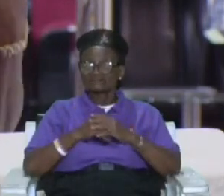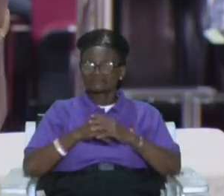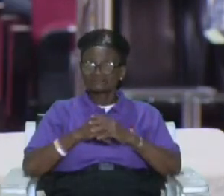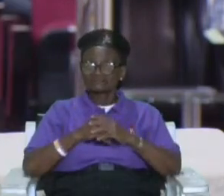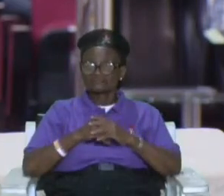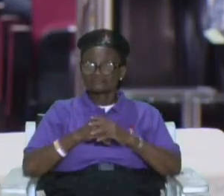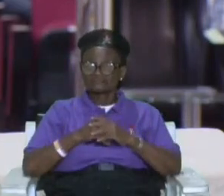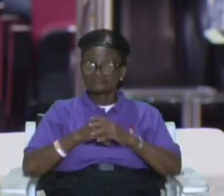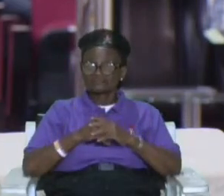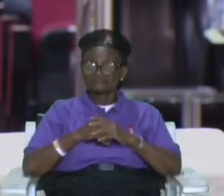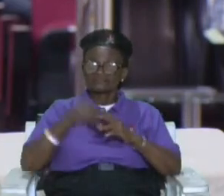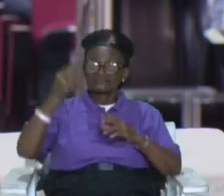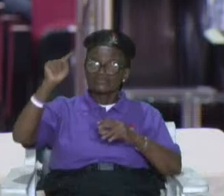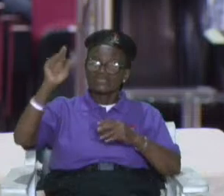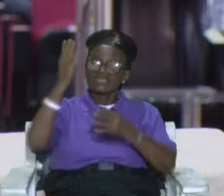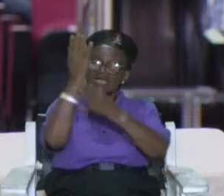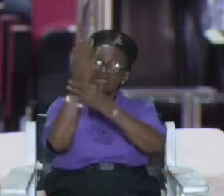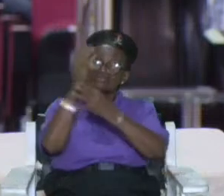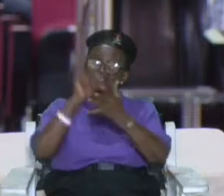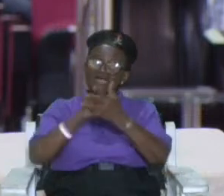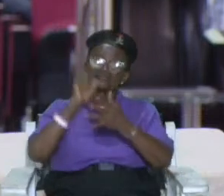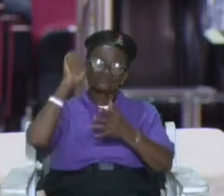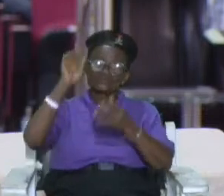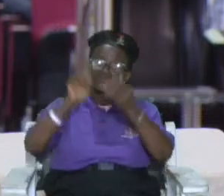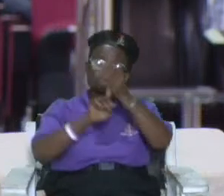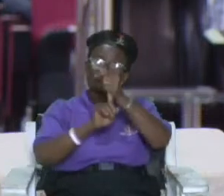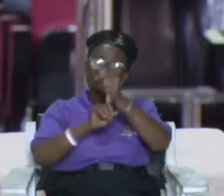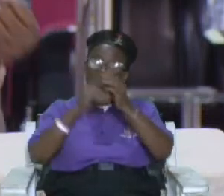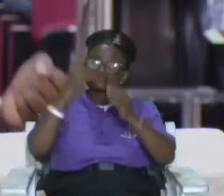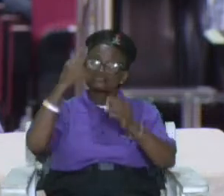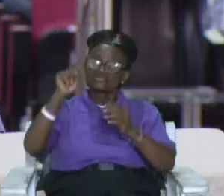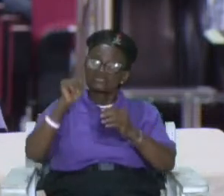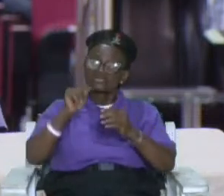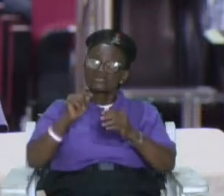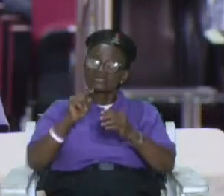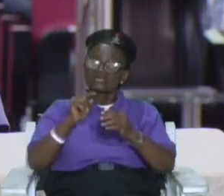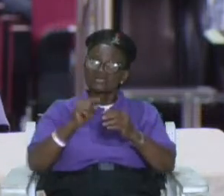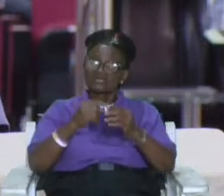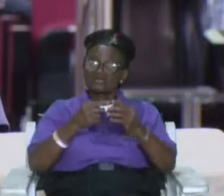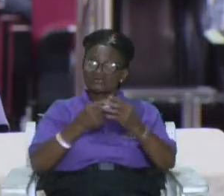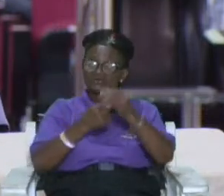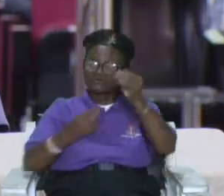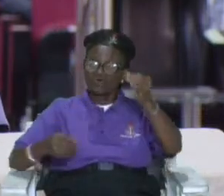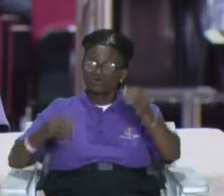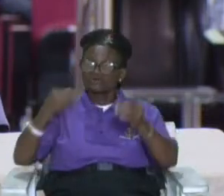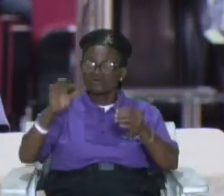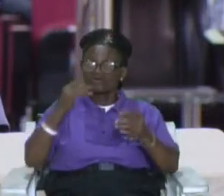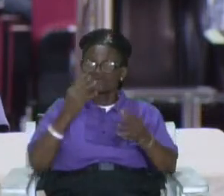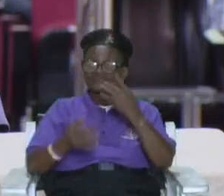The hands that will hold the rod of fire